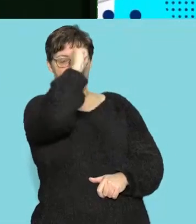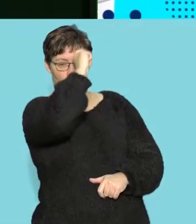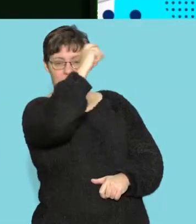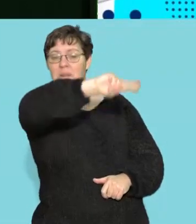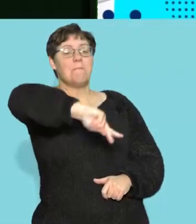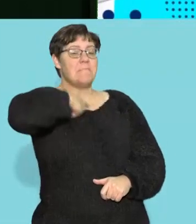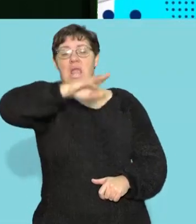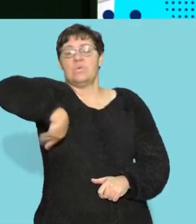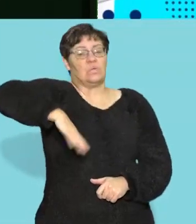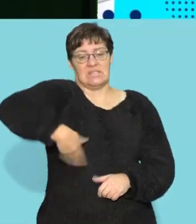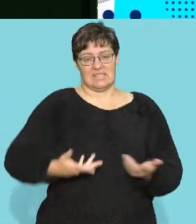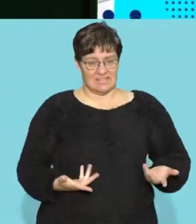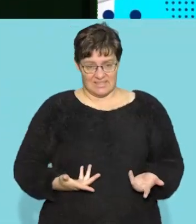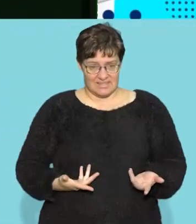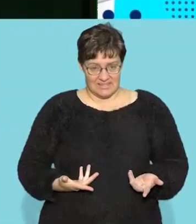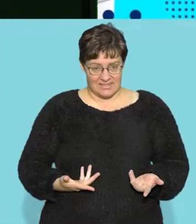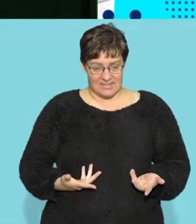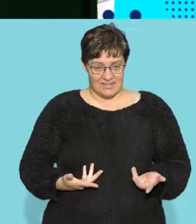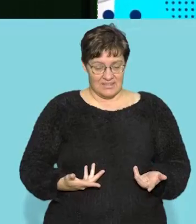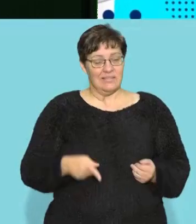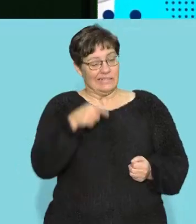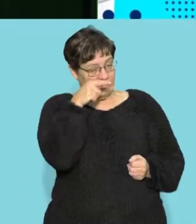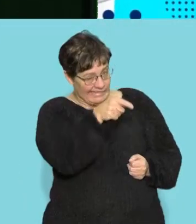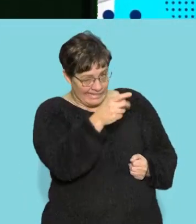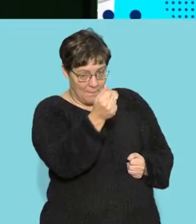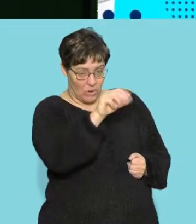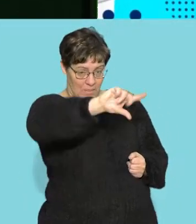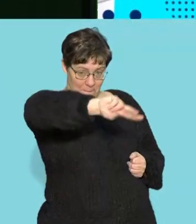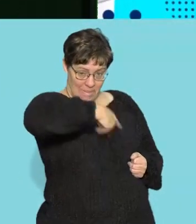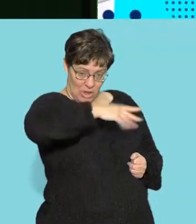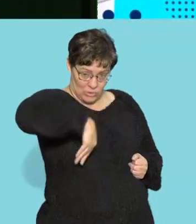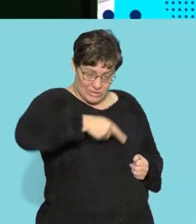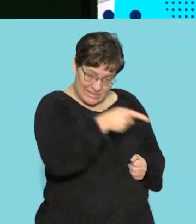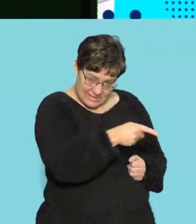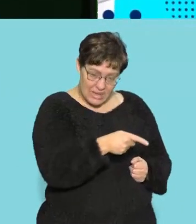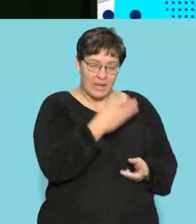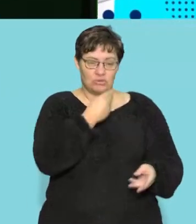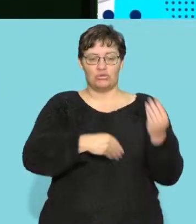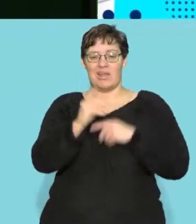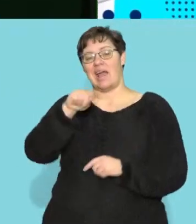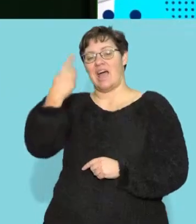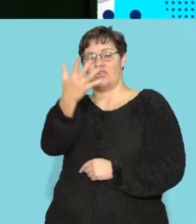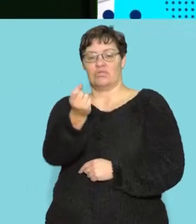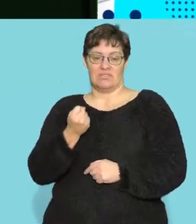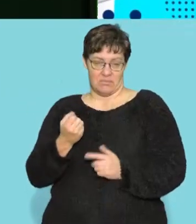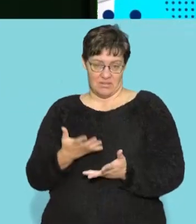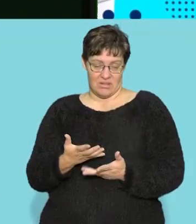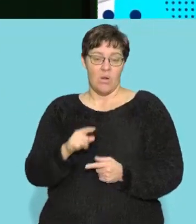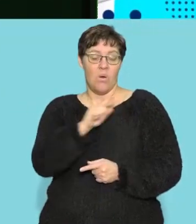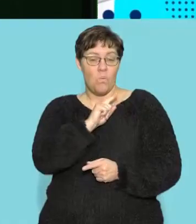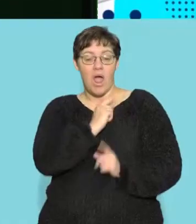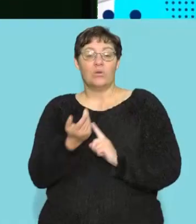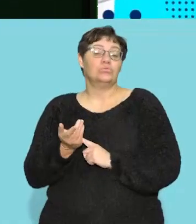but haven't paid you as yet. Therefore, that figure is part of your trade and other receivables because